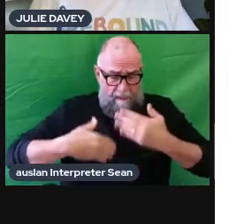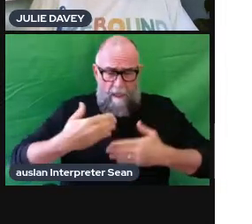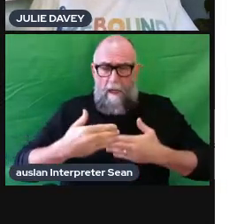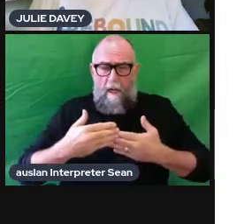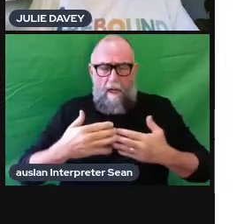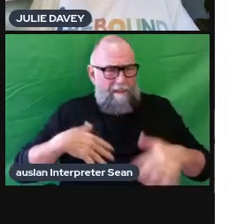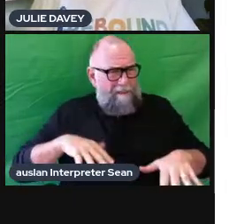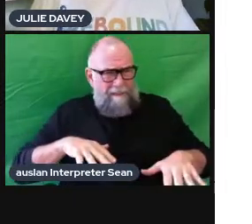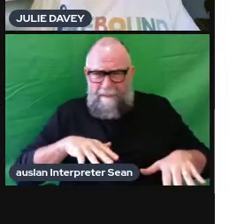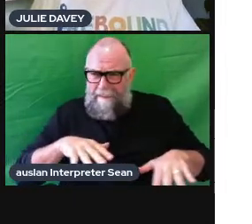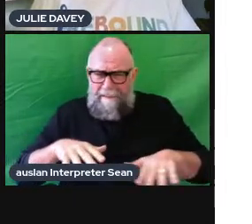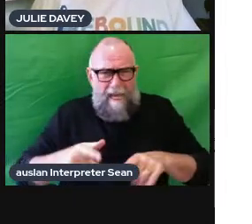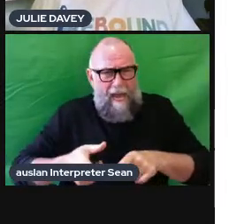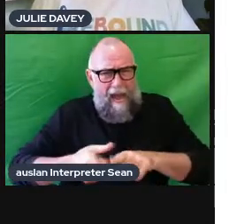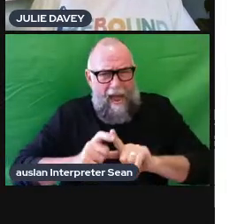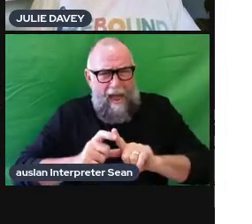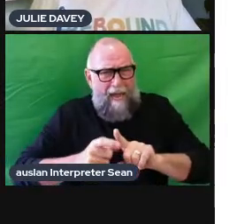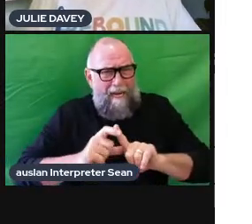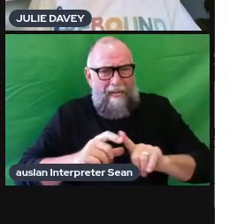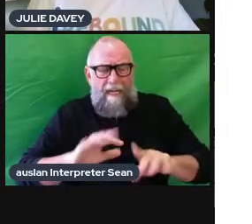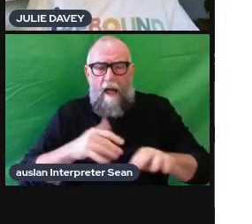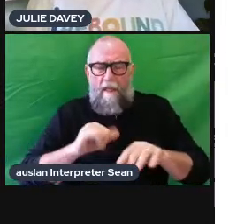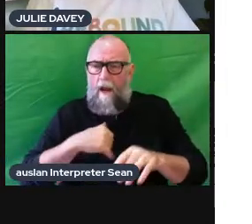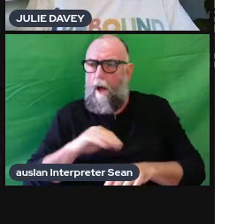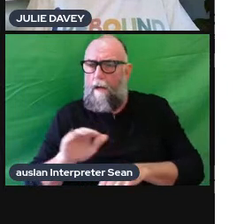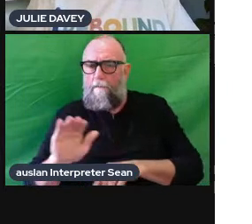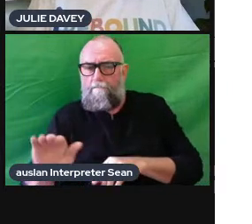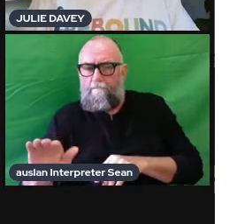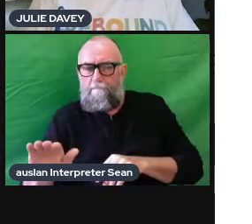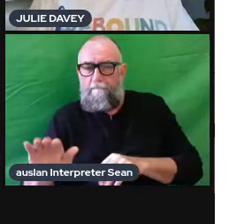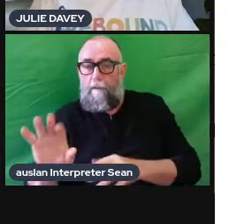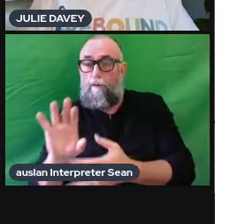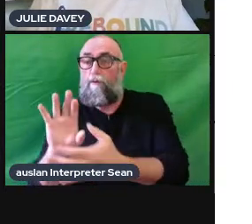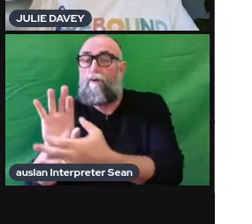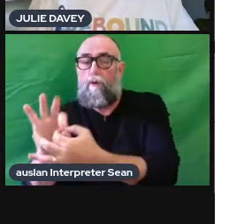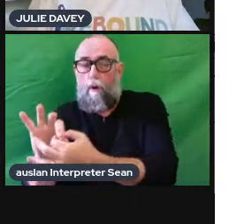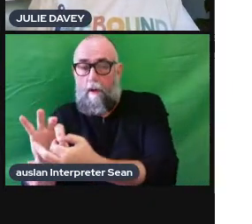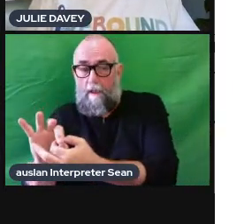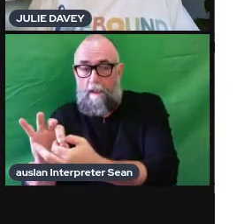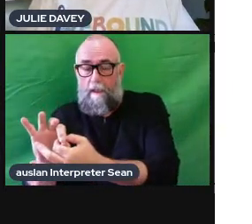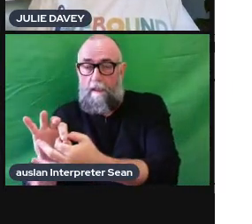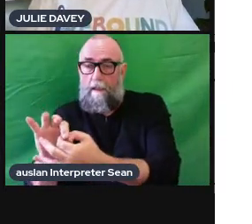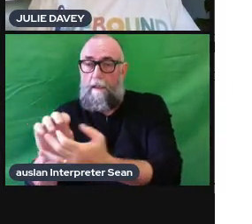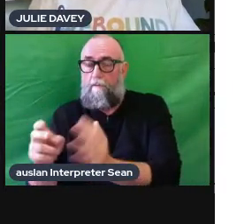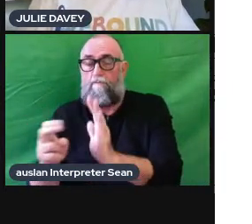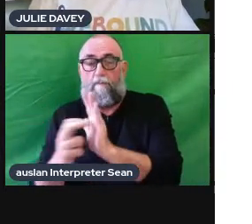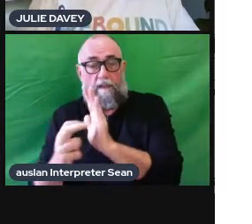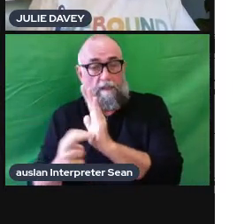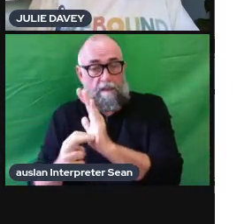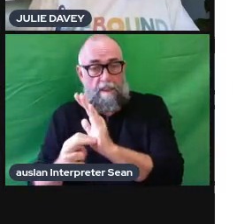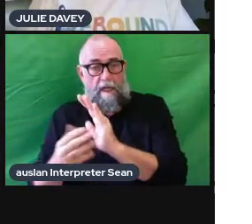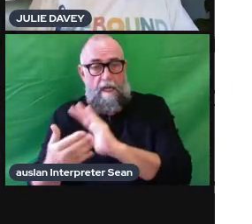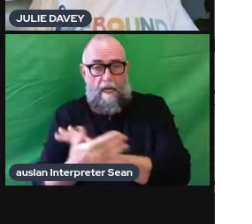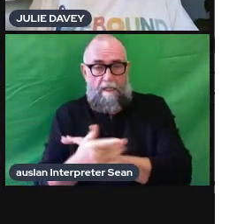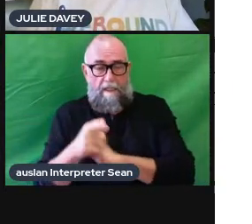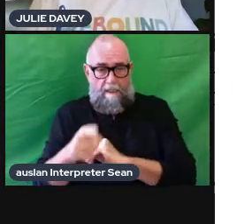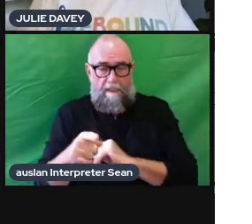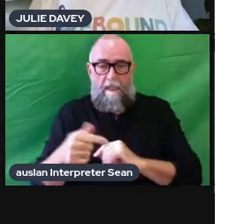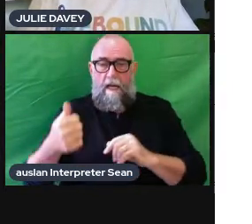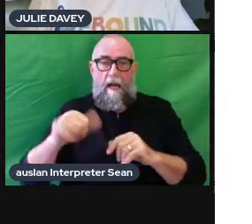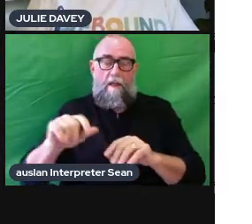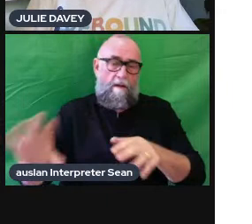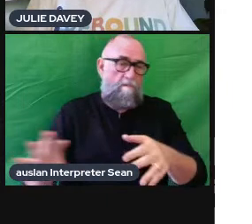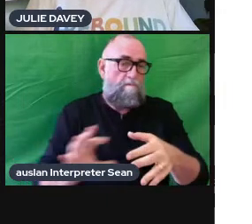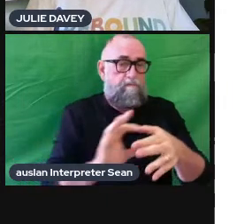But I started making links through joining the HMRI Stroke Register, joining in with the Genius Network on